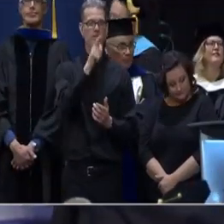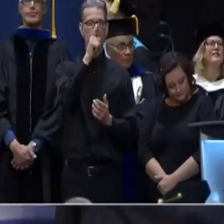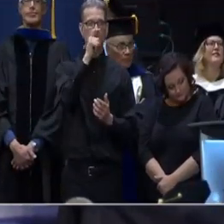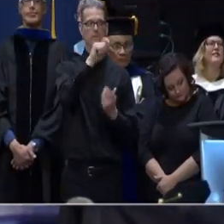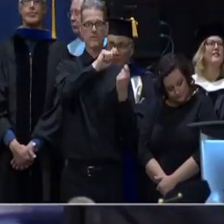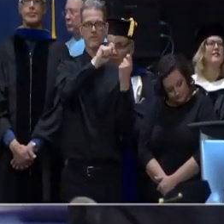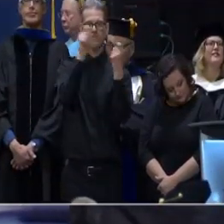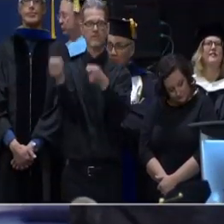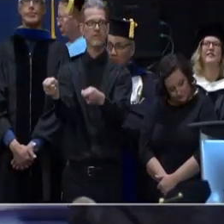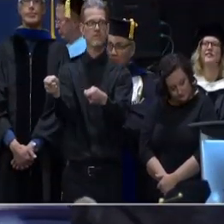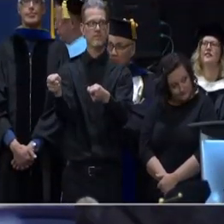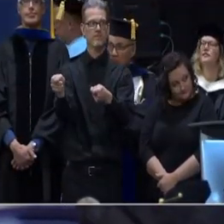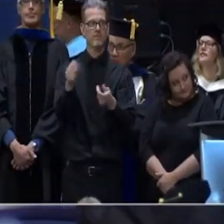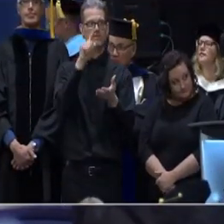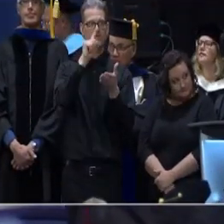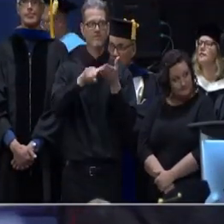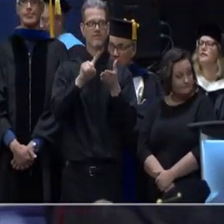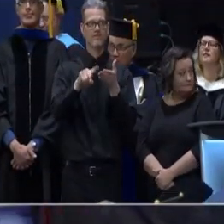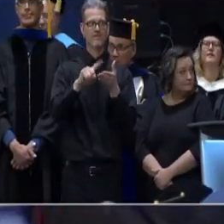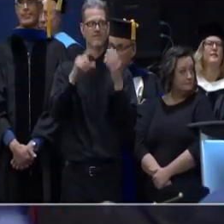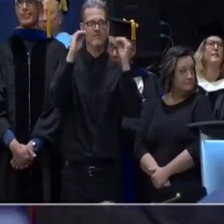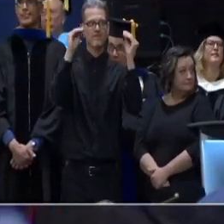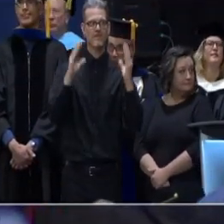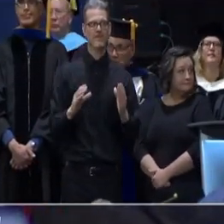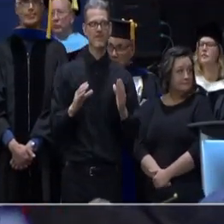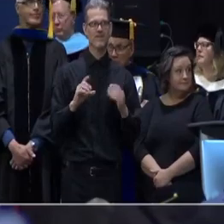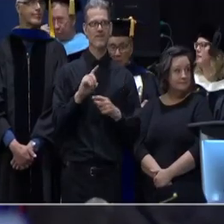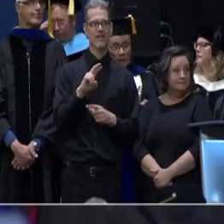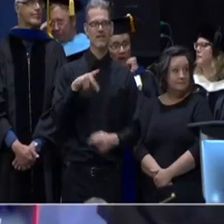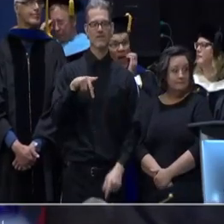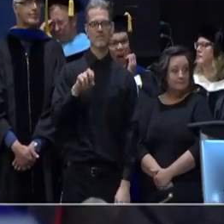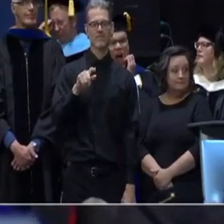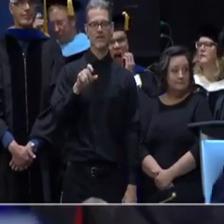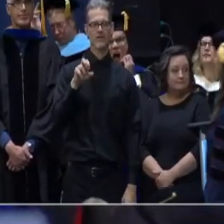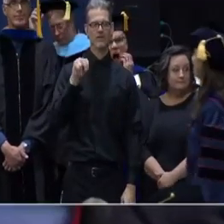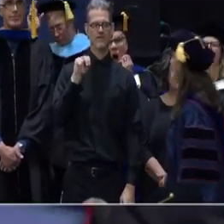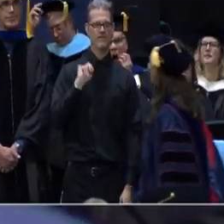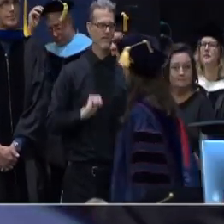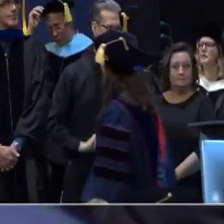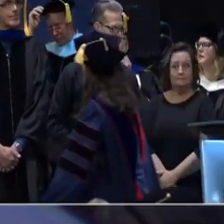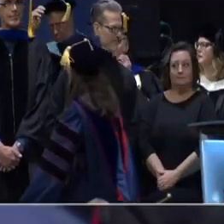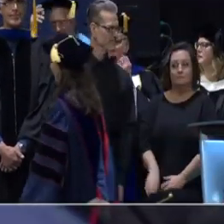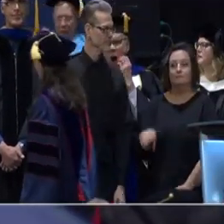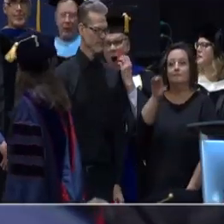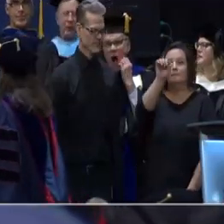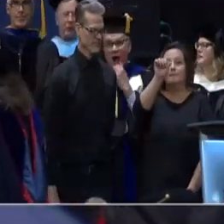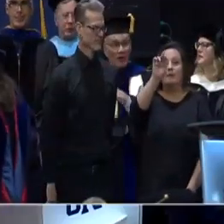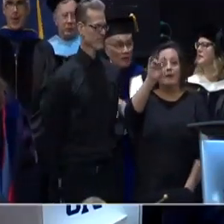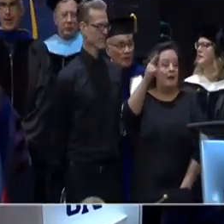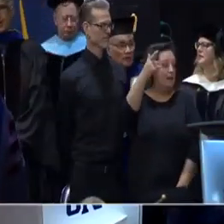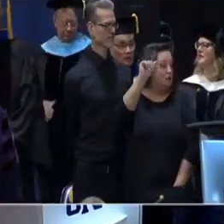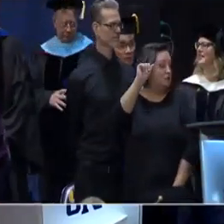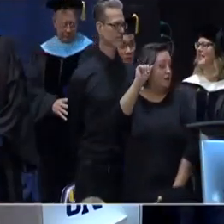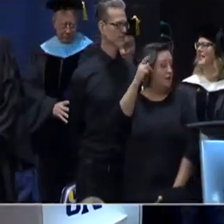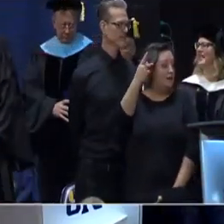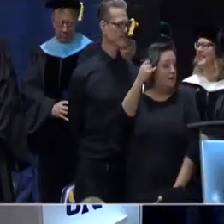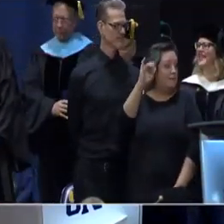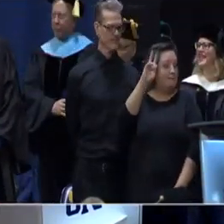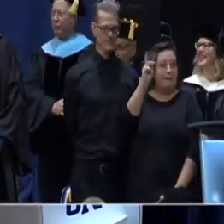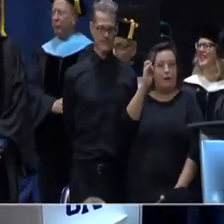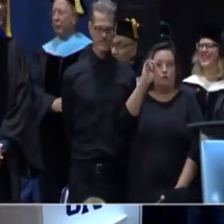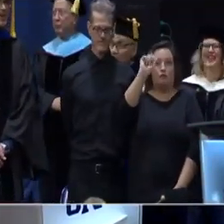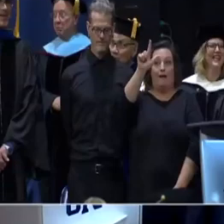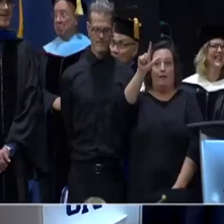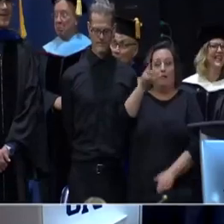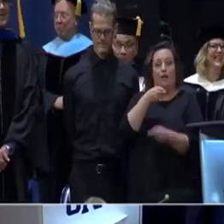Poya is being hooded by research professor Dr. Peterson. Angela Pecoral. Angela Pecoral's